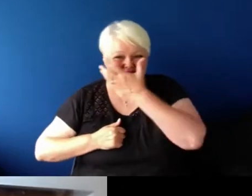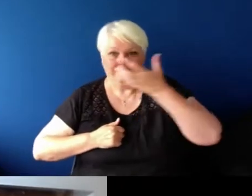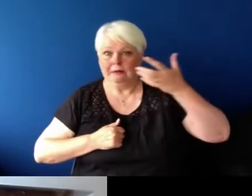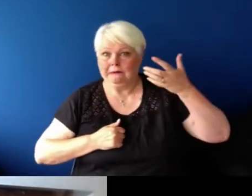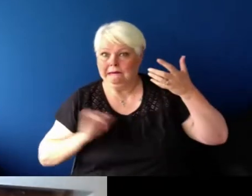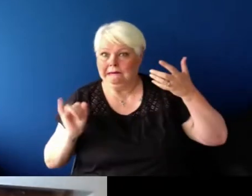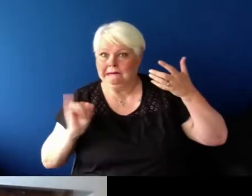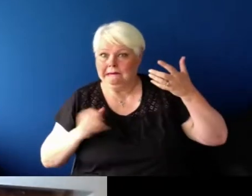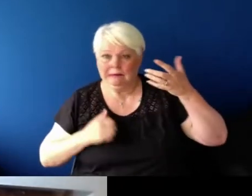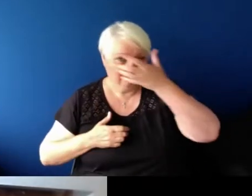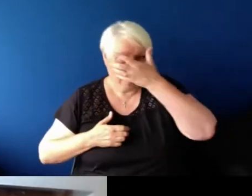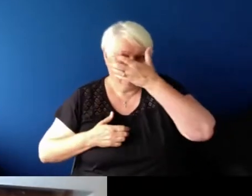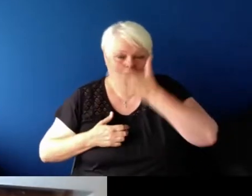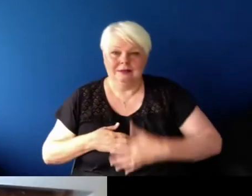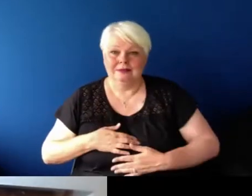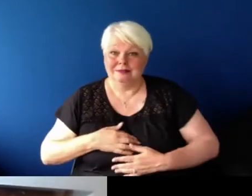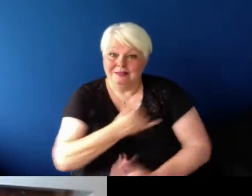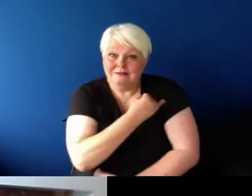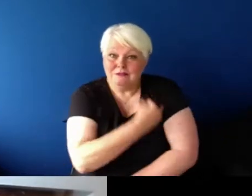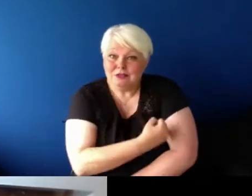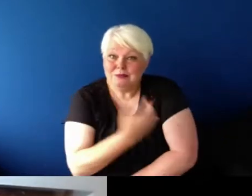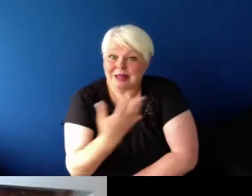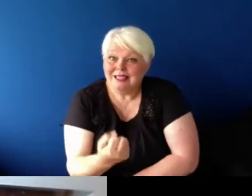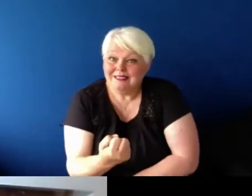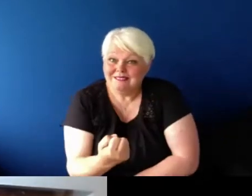we're vulnerable humanity, aren't we?